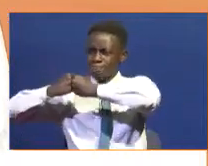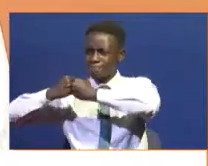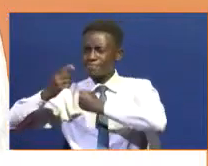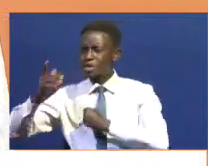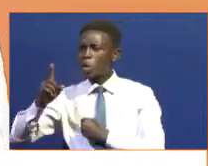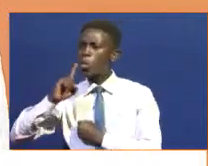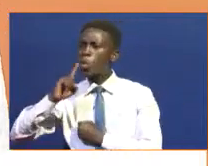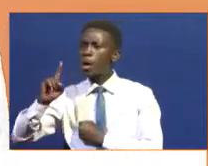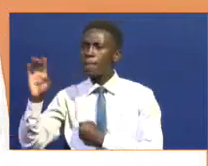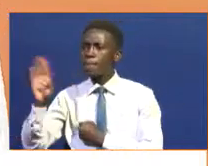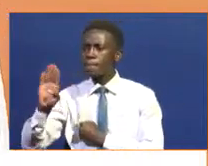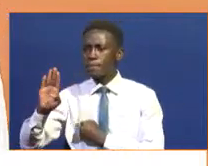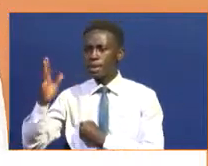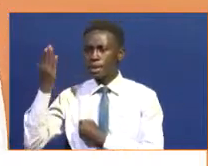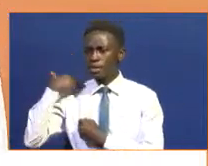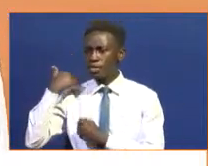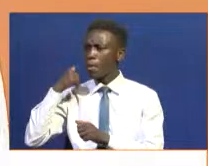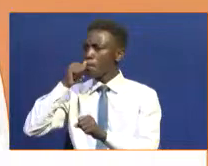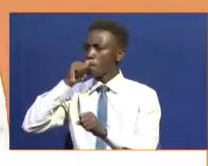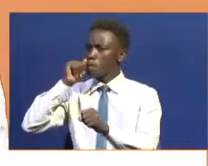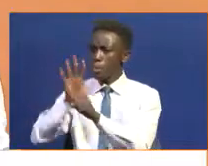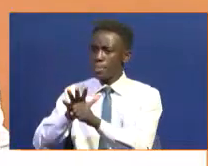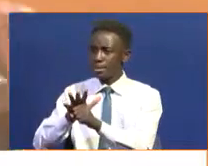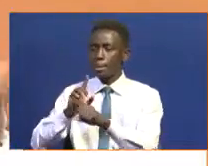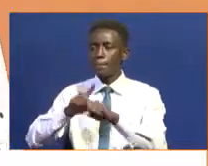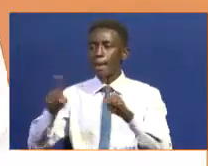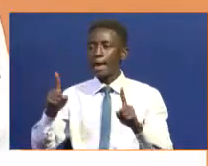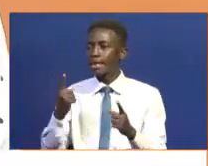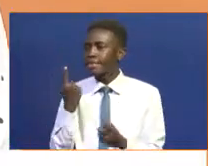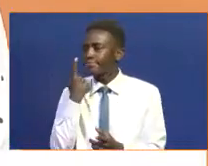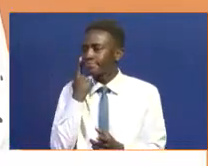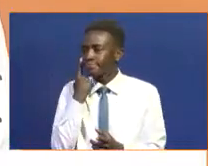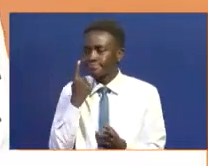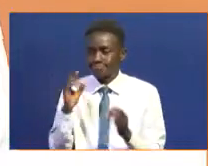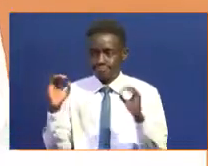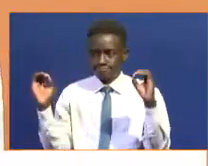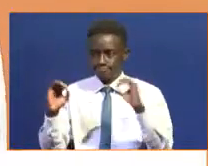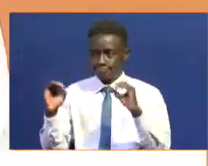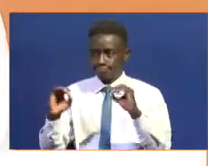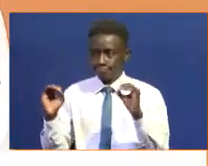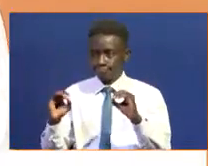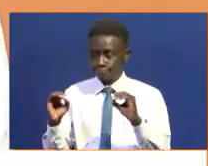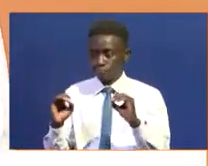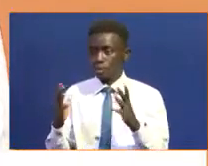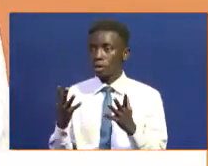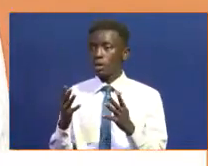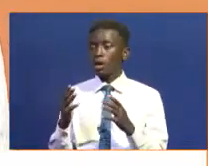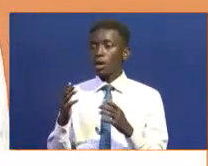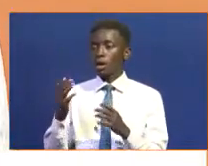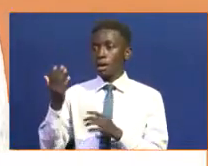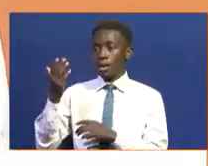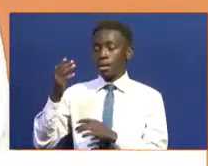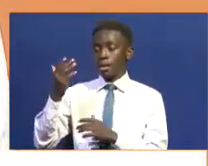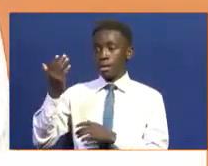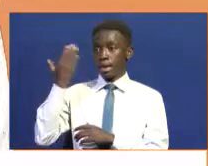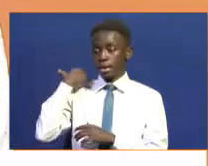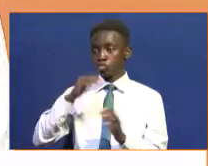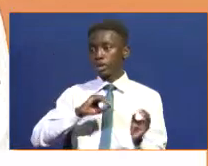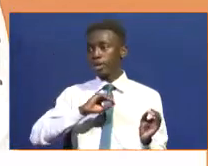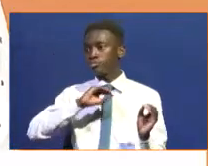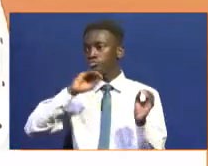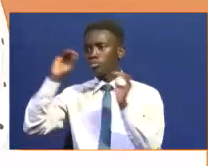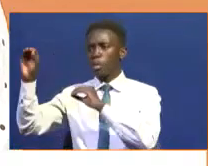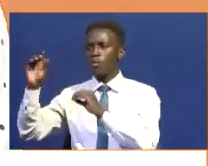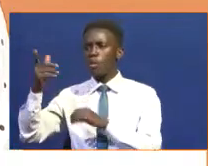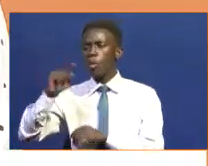billion commitment, which was never met. Mm-hmm. So we were together in Glasgow for COP, where we